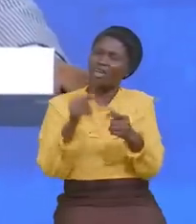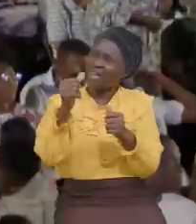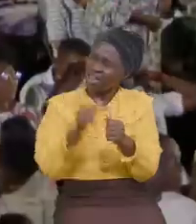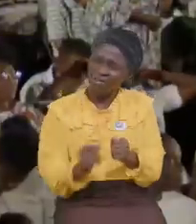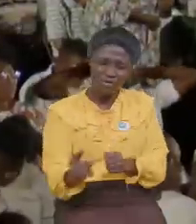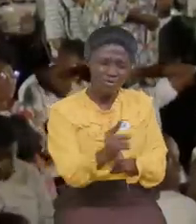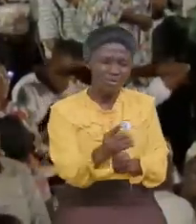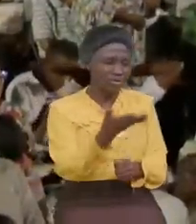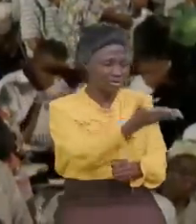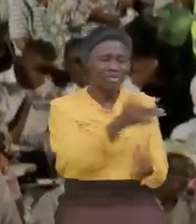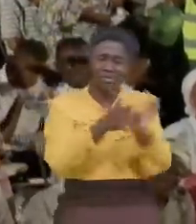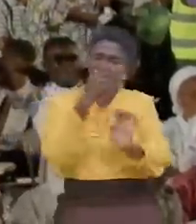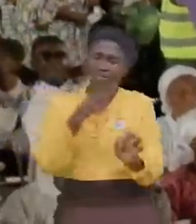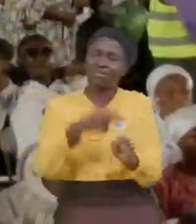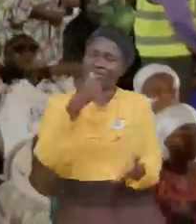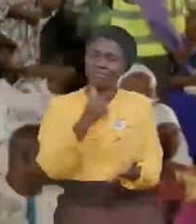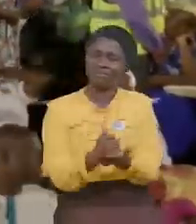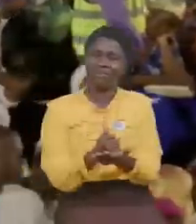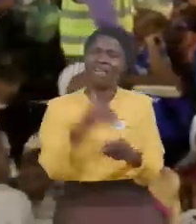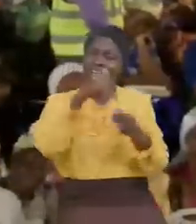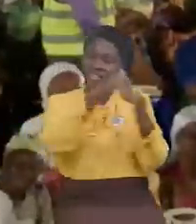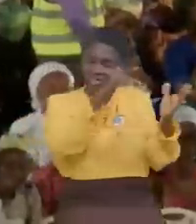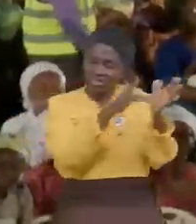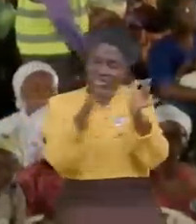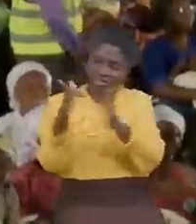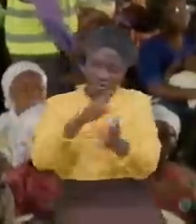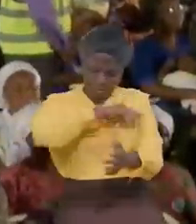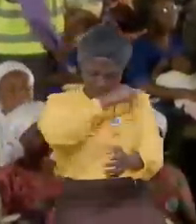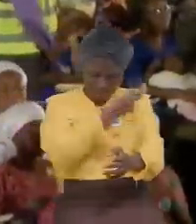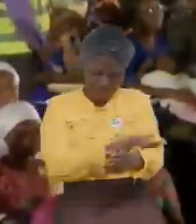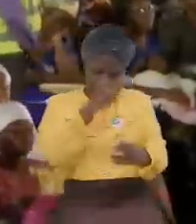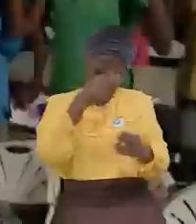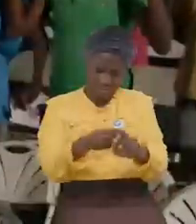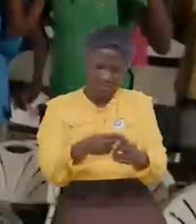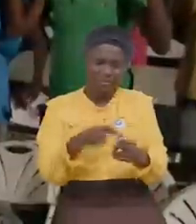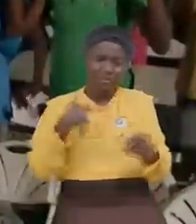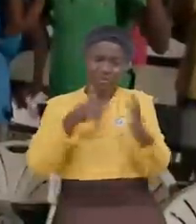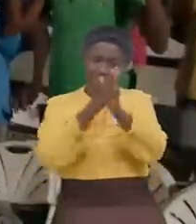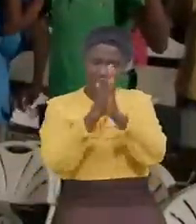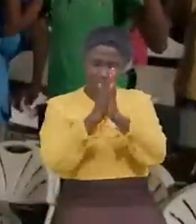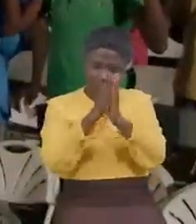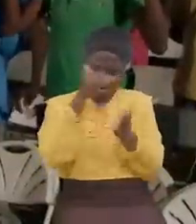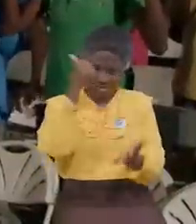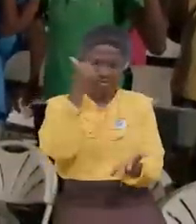them. In Jesus' mighty name, we pray.